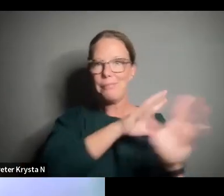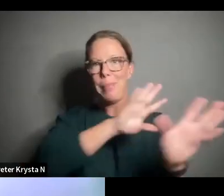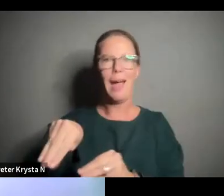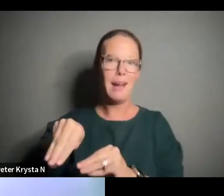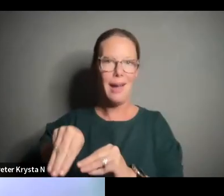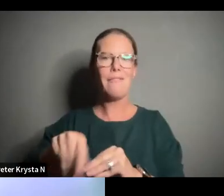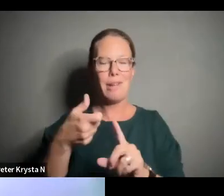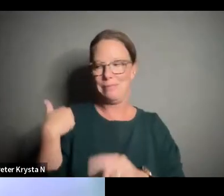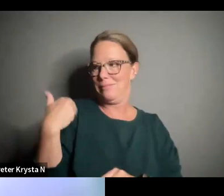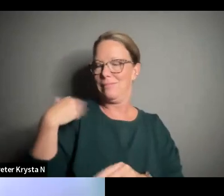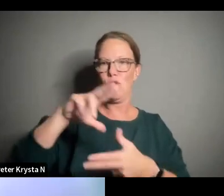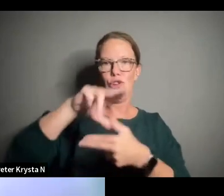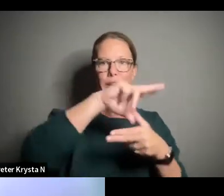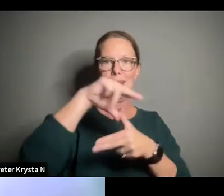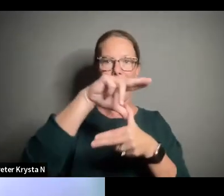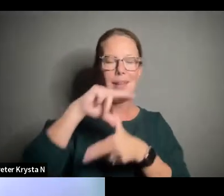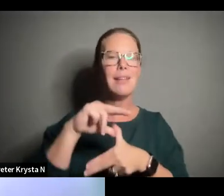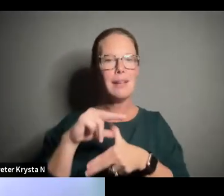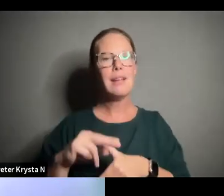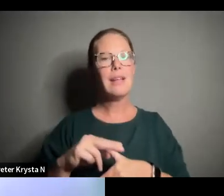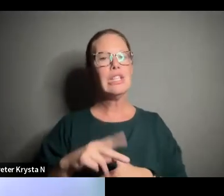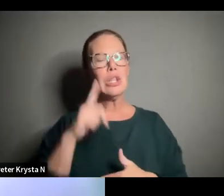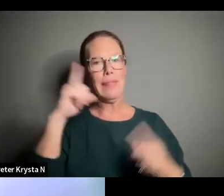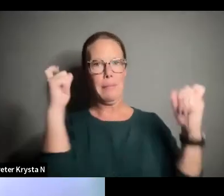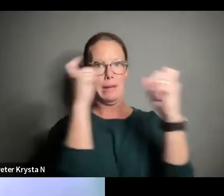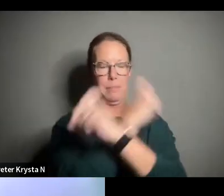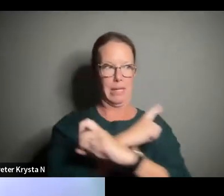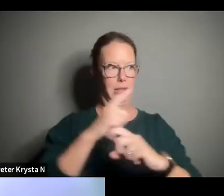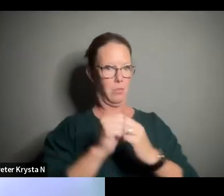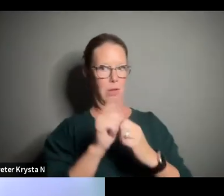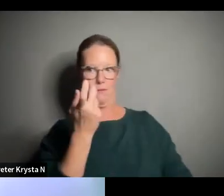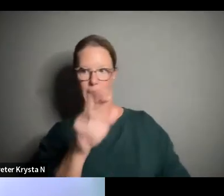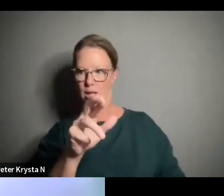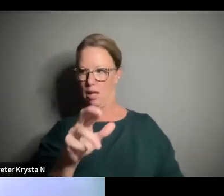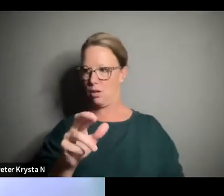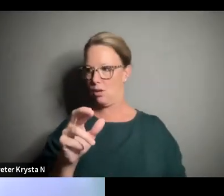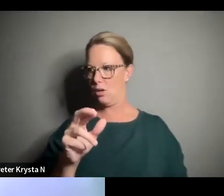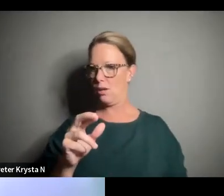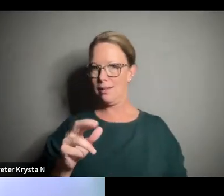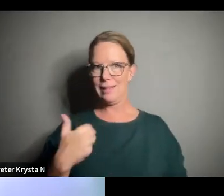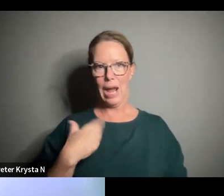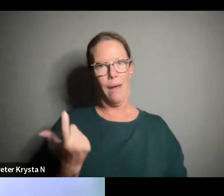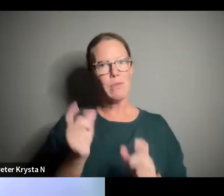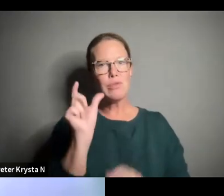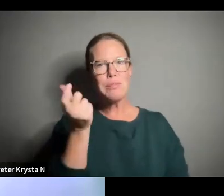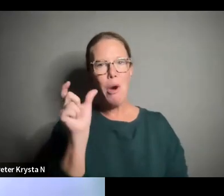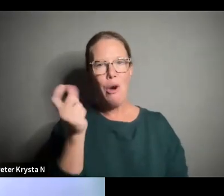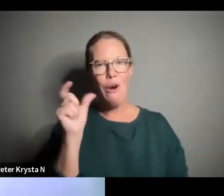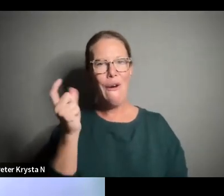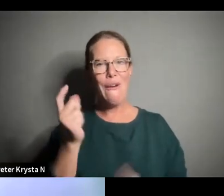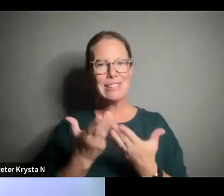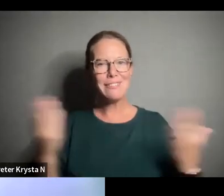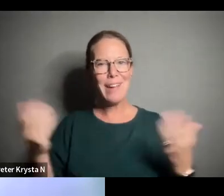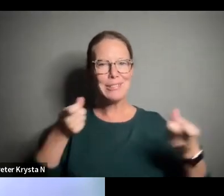last hurricane. So when we think about the complexity of being on a ventilator, the smaller device that controls your respiration